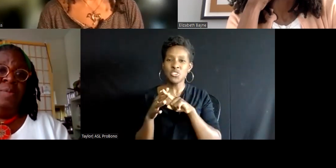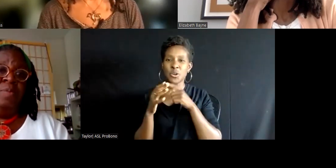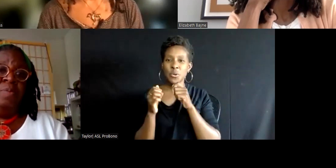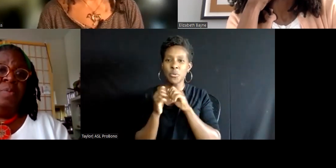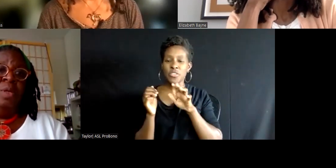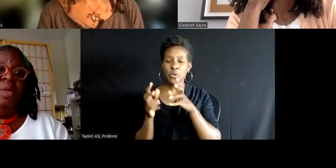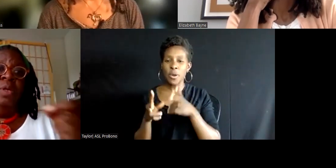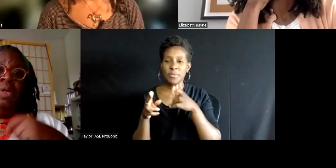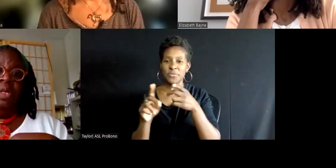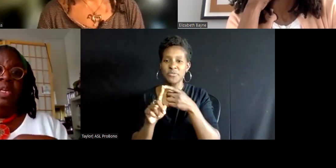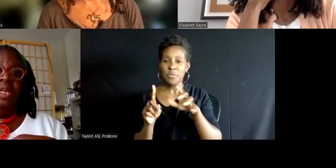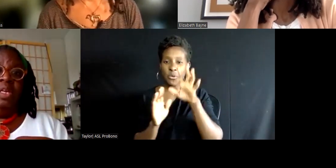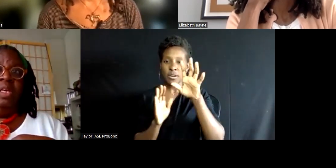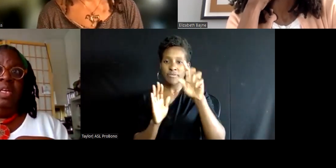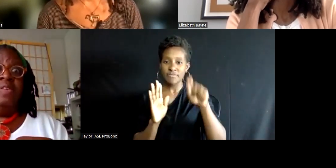your film.